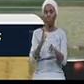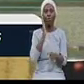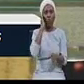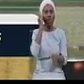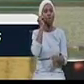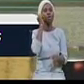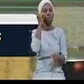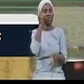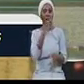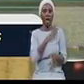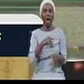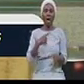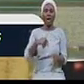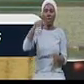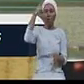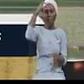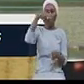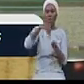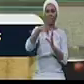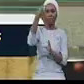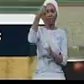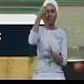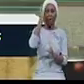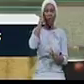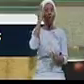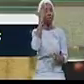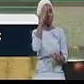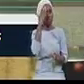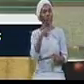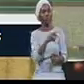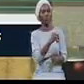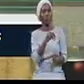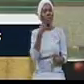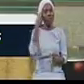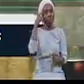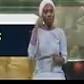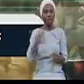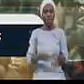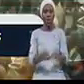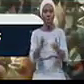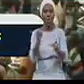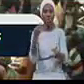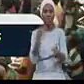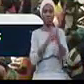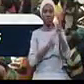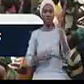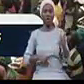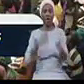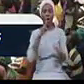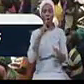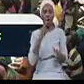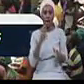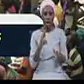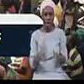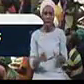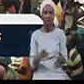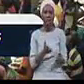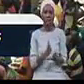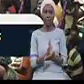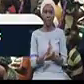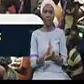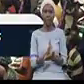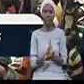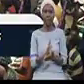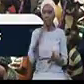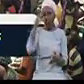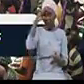the prudent, he shall know them. For the ways of the Lord are right. Men may